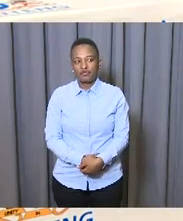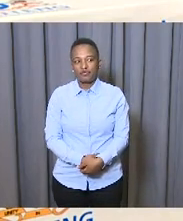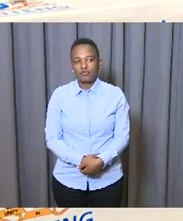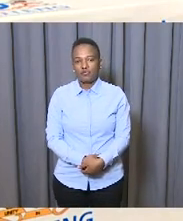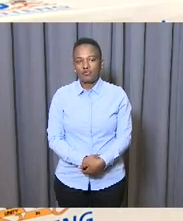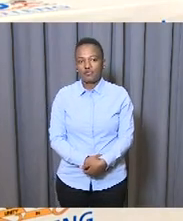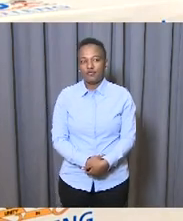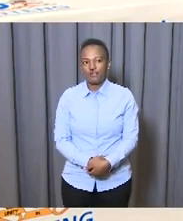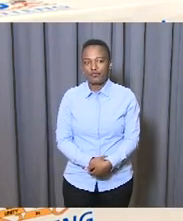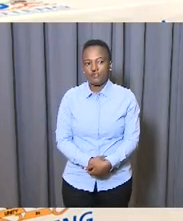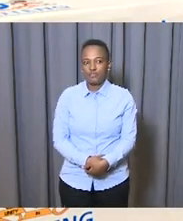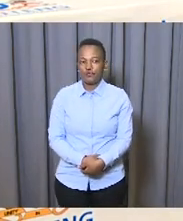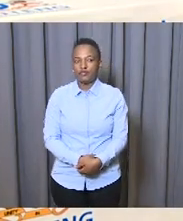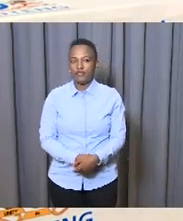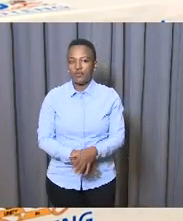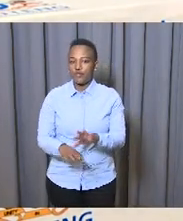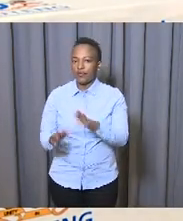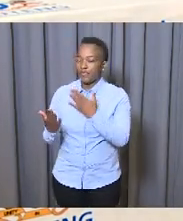Thank you, Thabo.